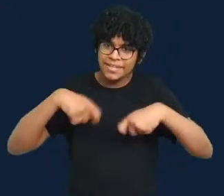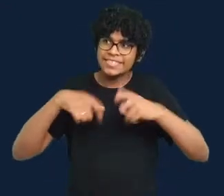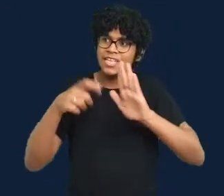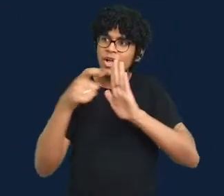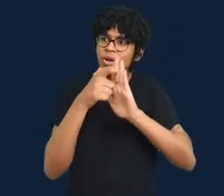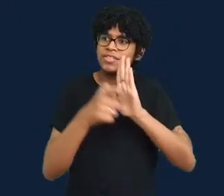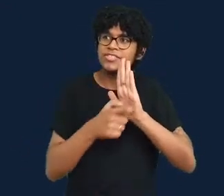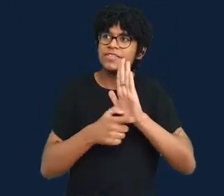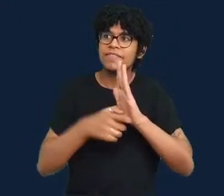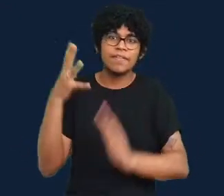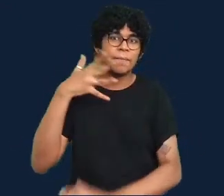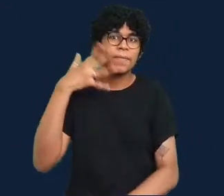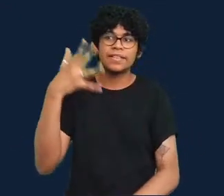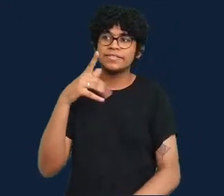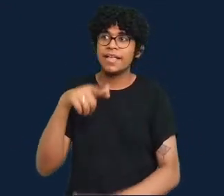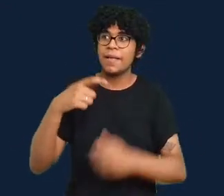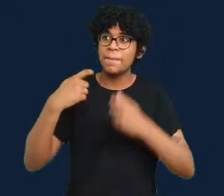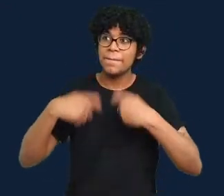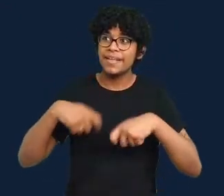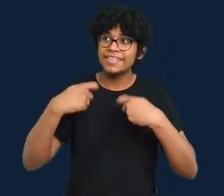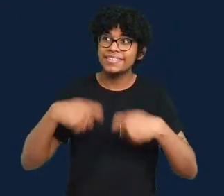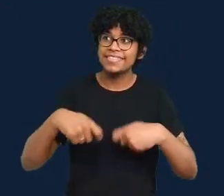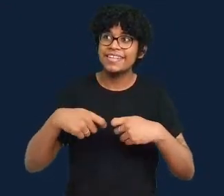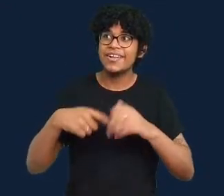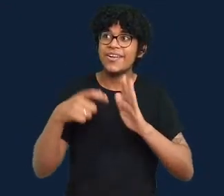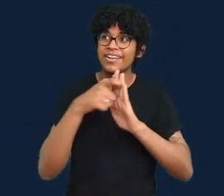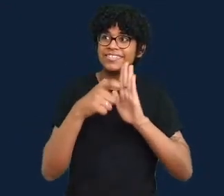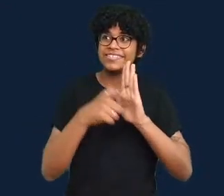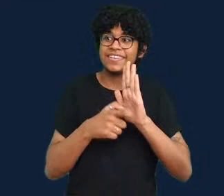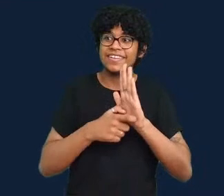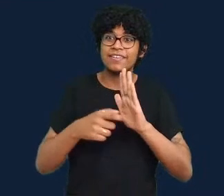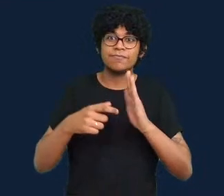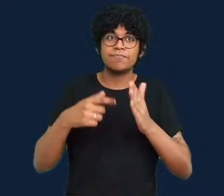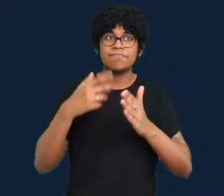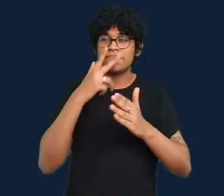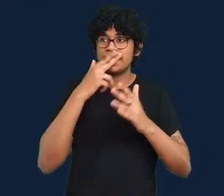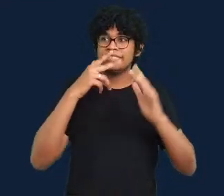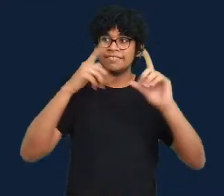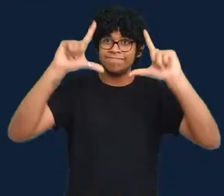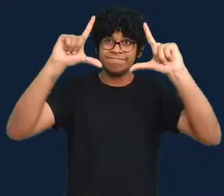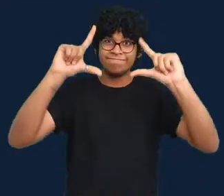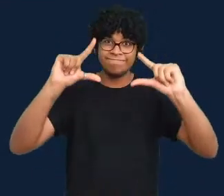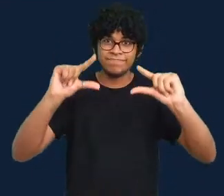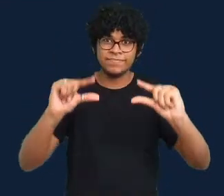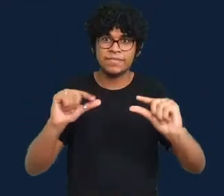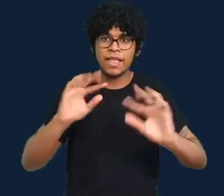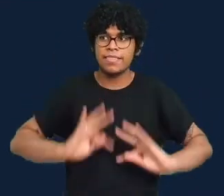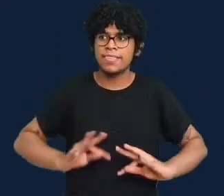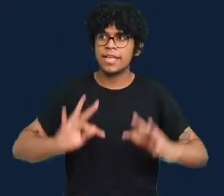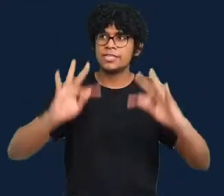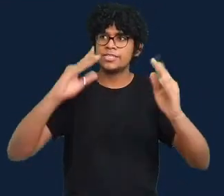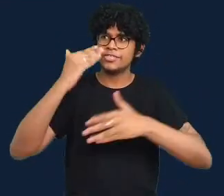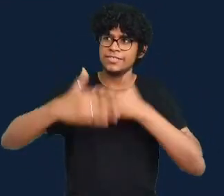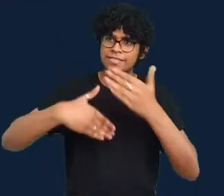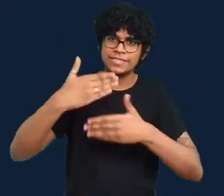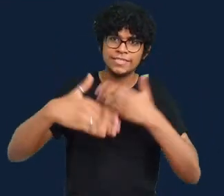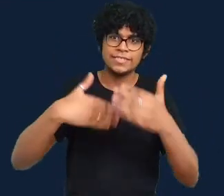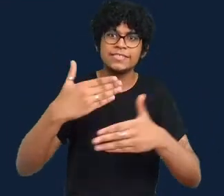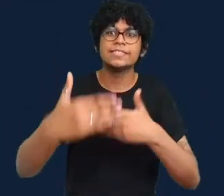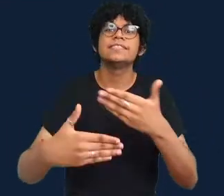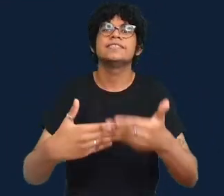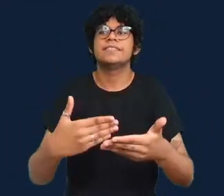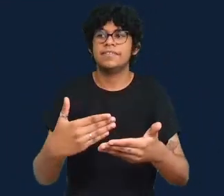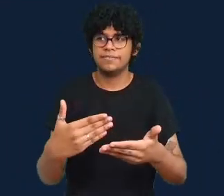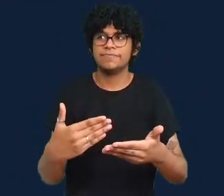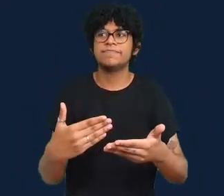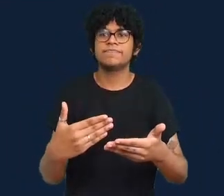declining, because as technology advances so much, that I needed code for 7 years ago,